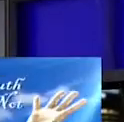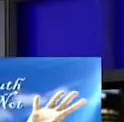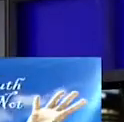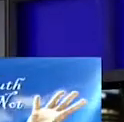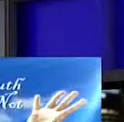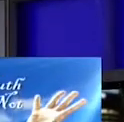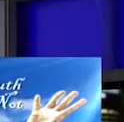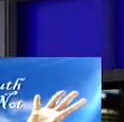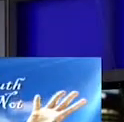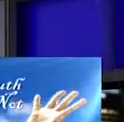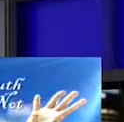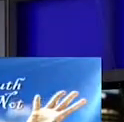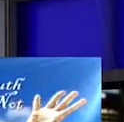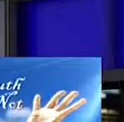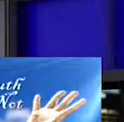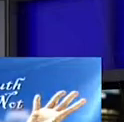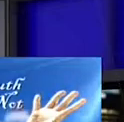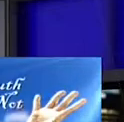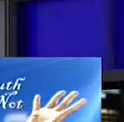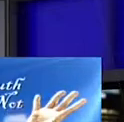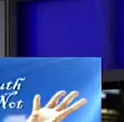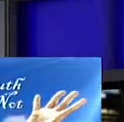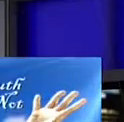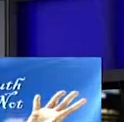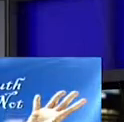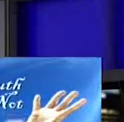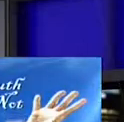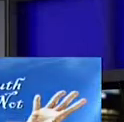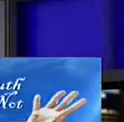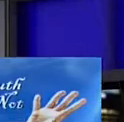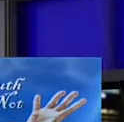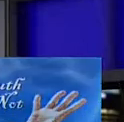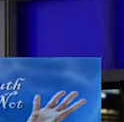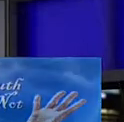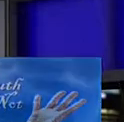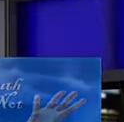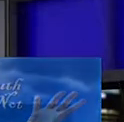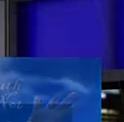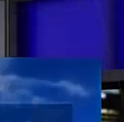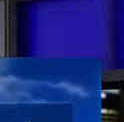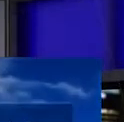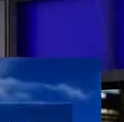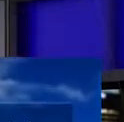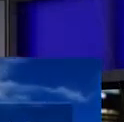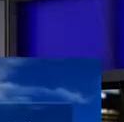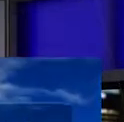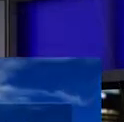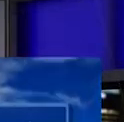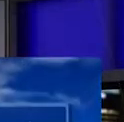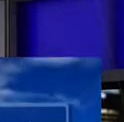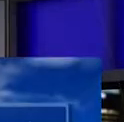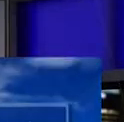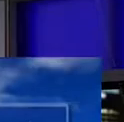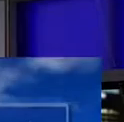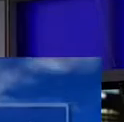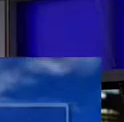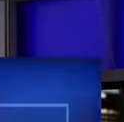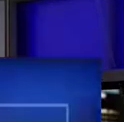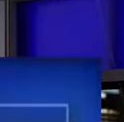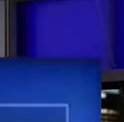Omu tie urade asem no a, omu ko hwehwe mu se de ho ate no. Saha na ti ana. Enji bibia ndi keke. Utie ye